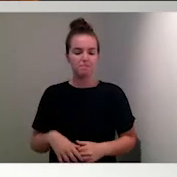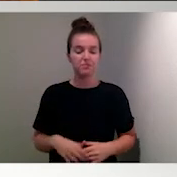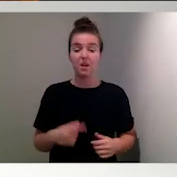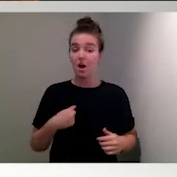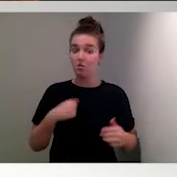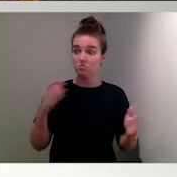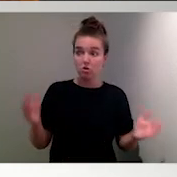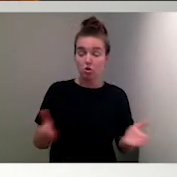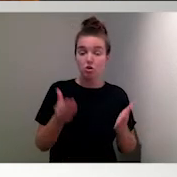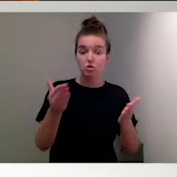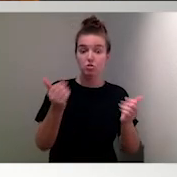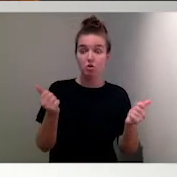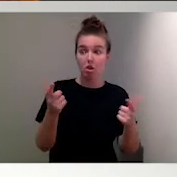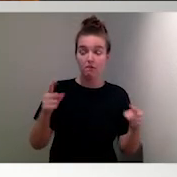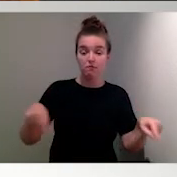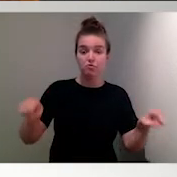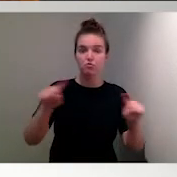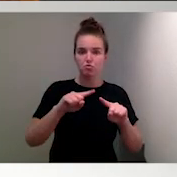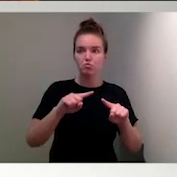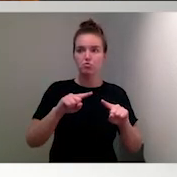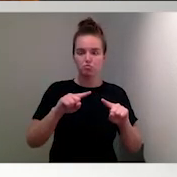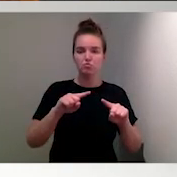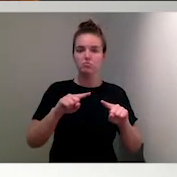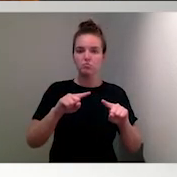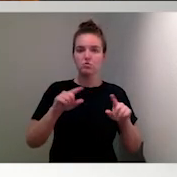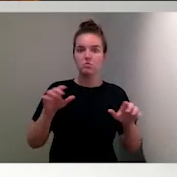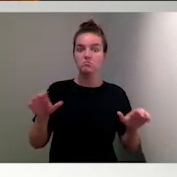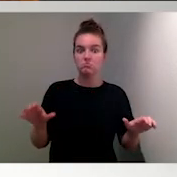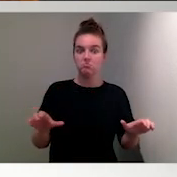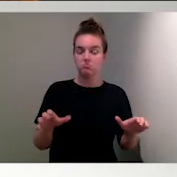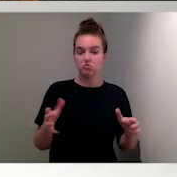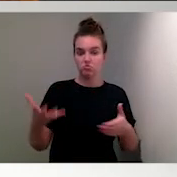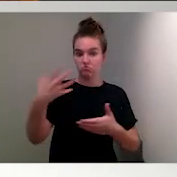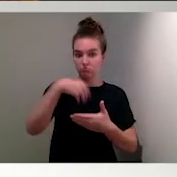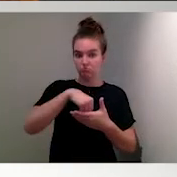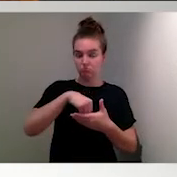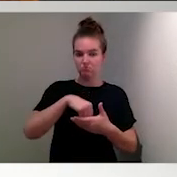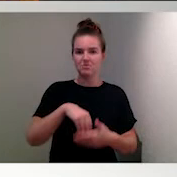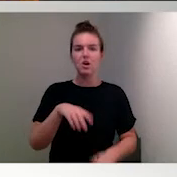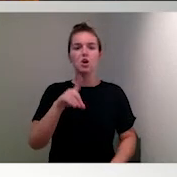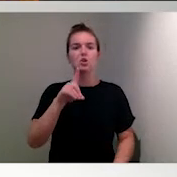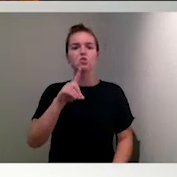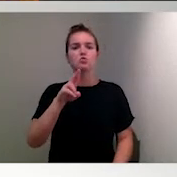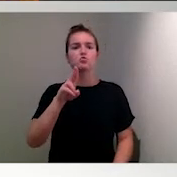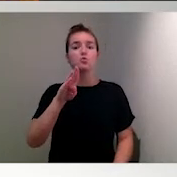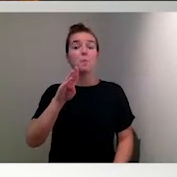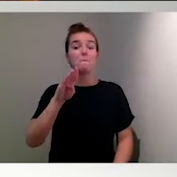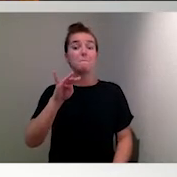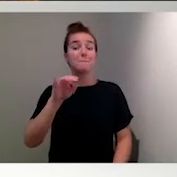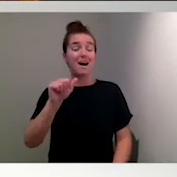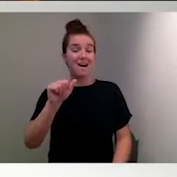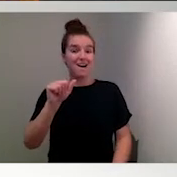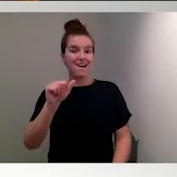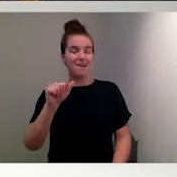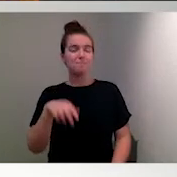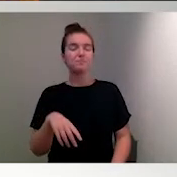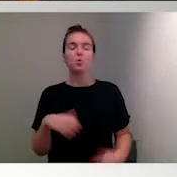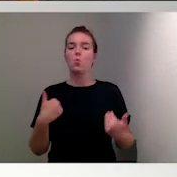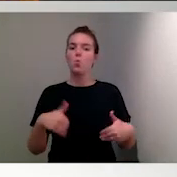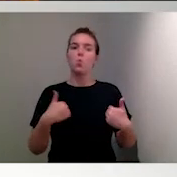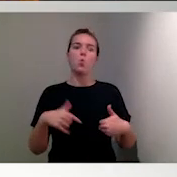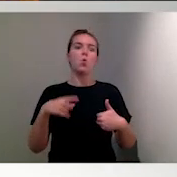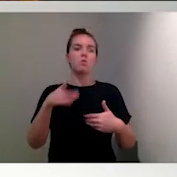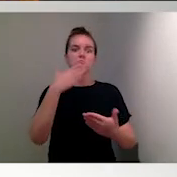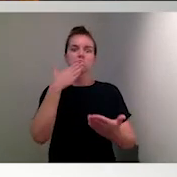Fair. Yes, Dubai is actually quite accessible. They've done an excellent job with accessibility. I don't know if